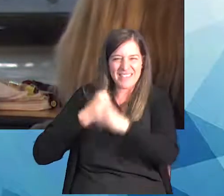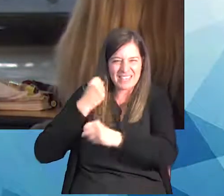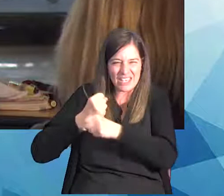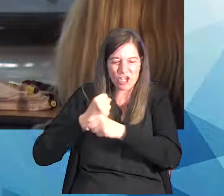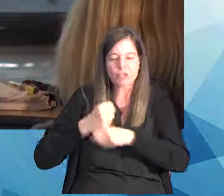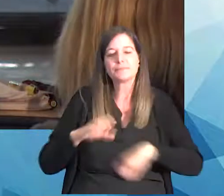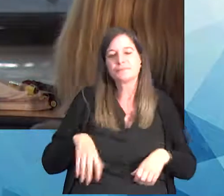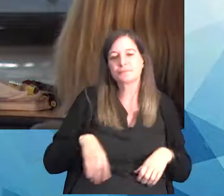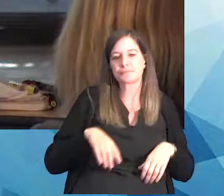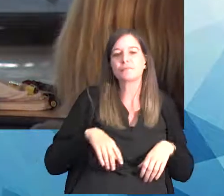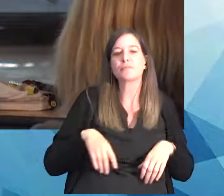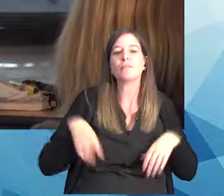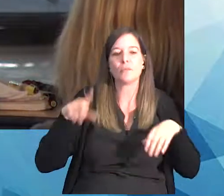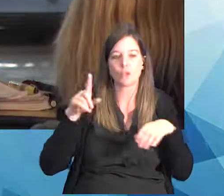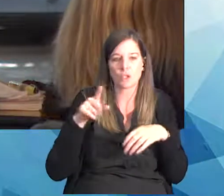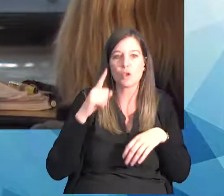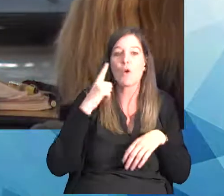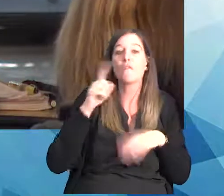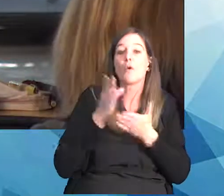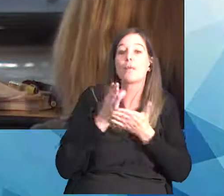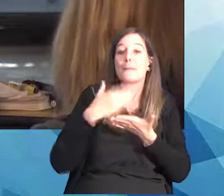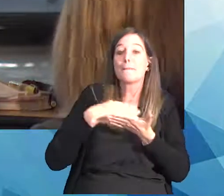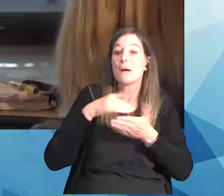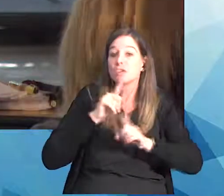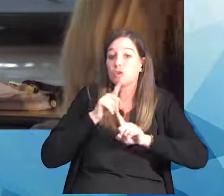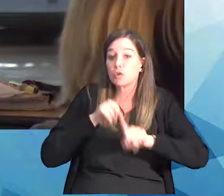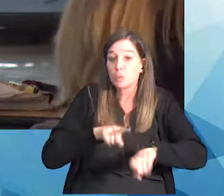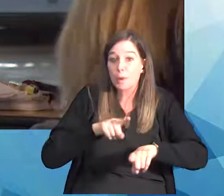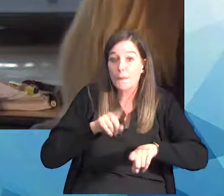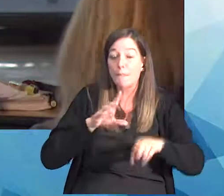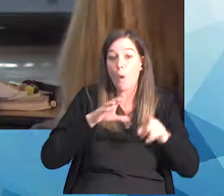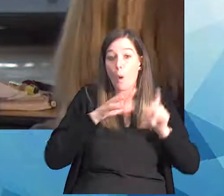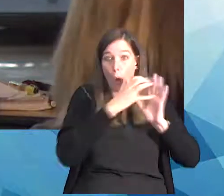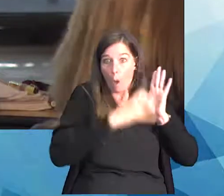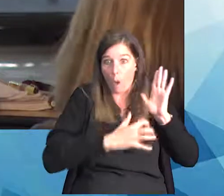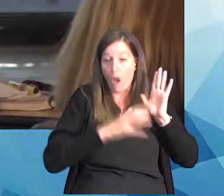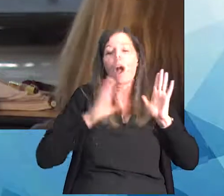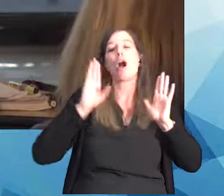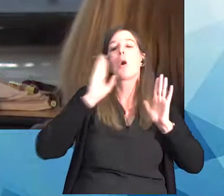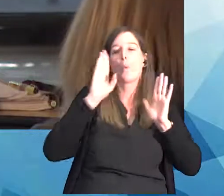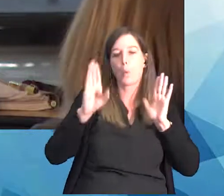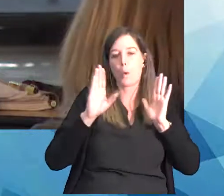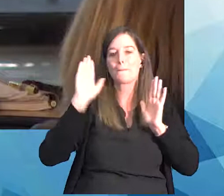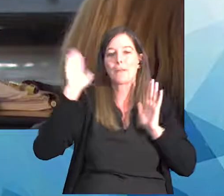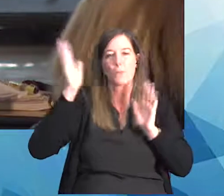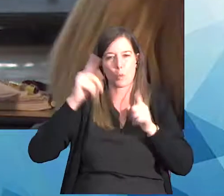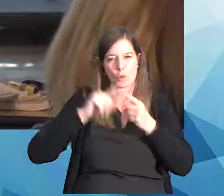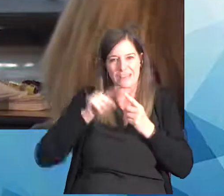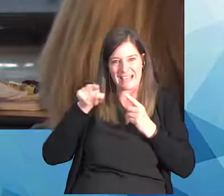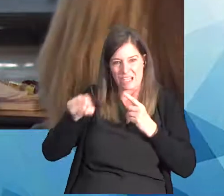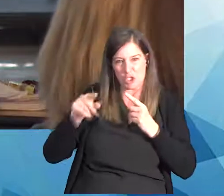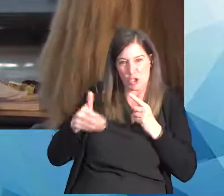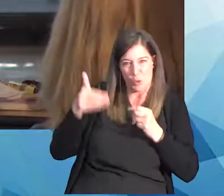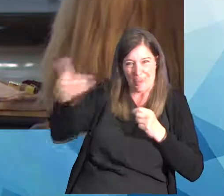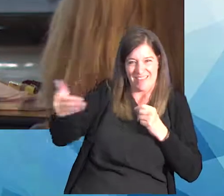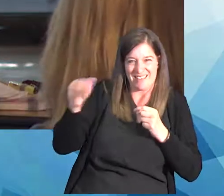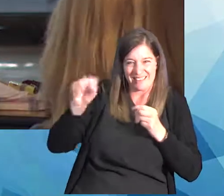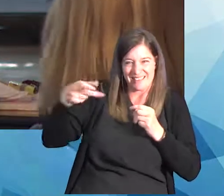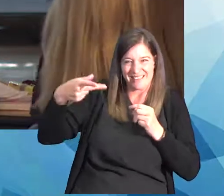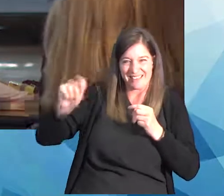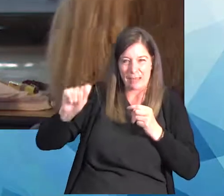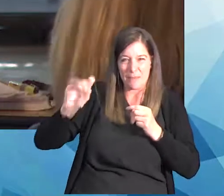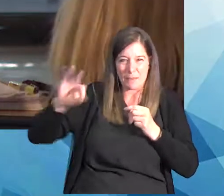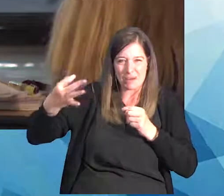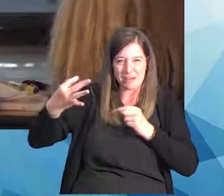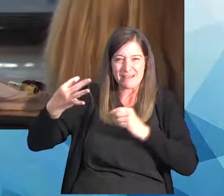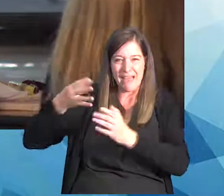will be presented to the board at the September 9th meeting, as the fiscal year has not yet been closed due to the transactions